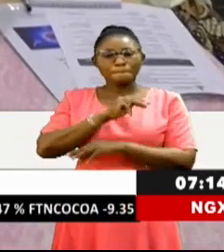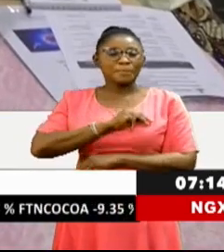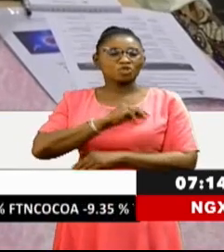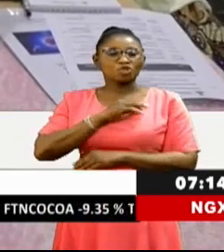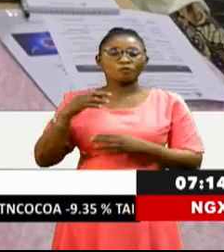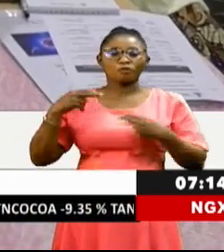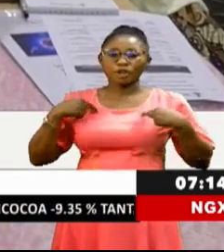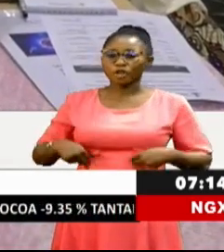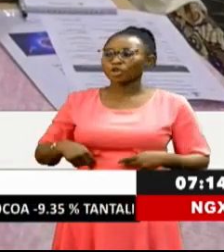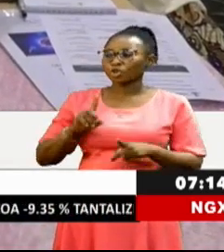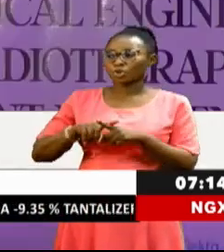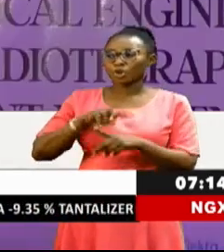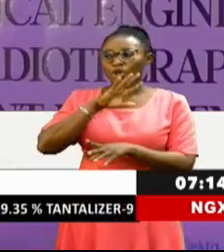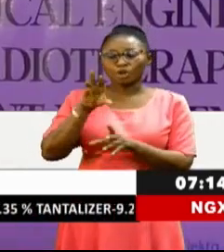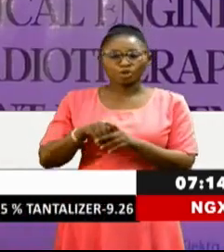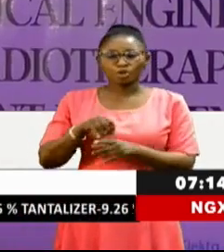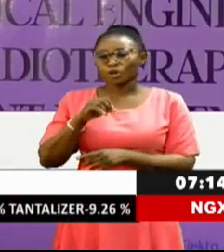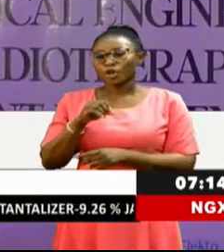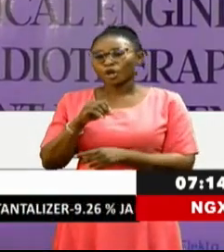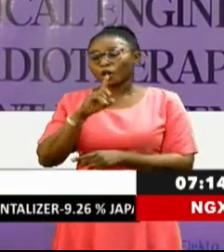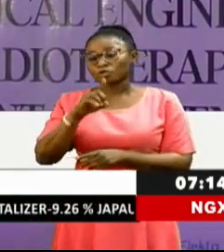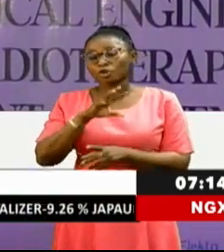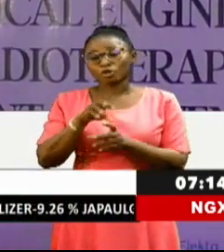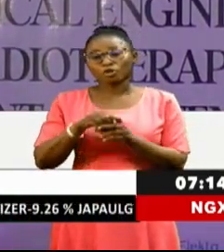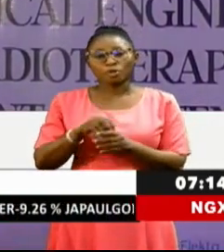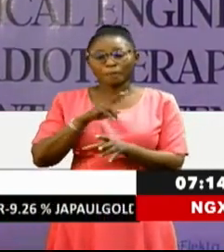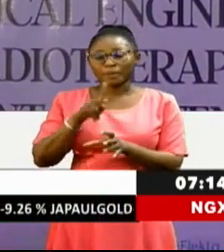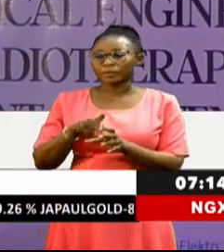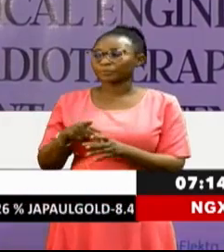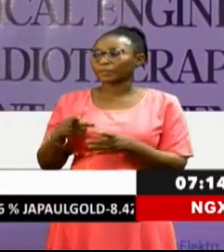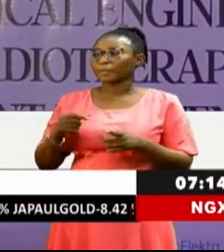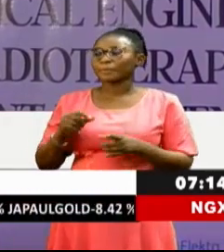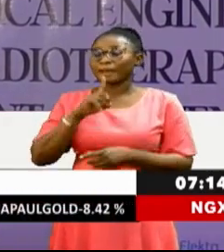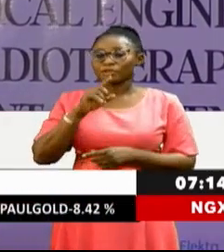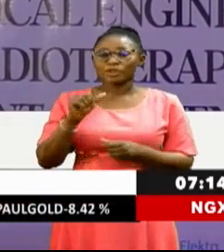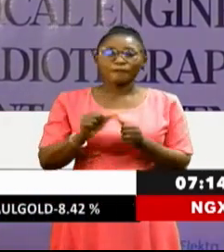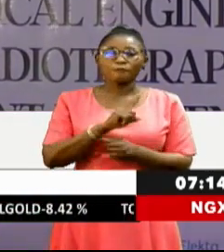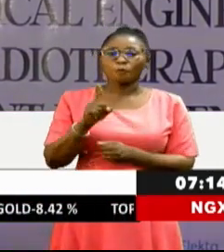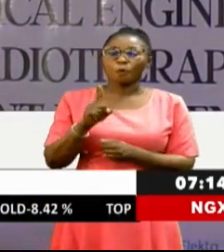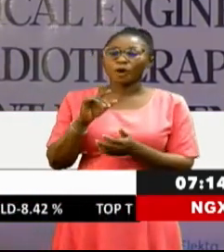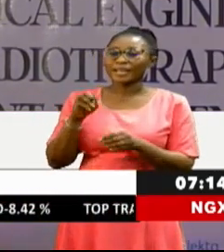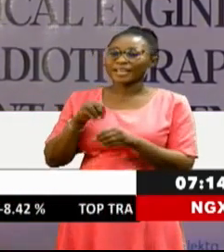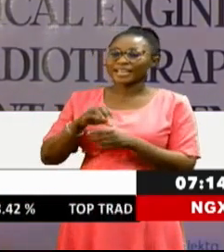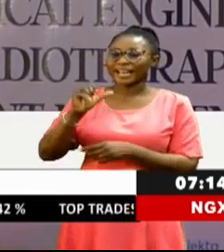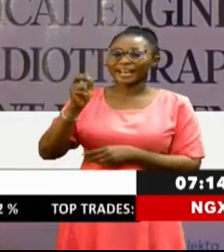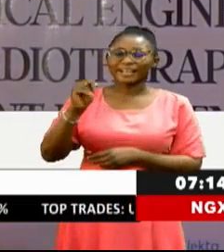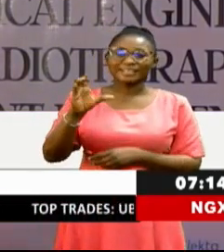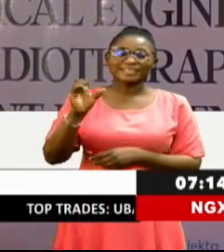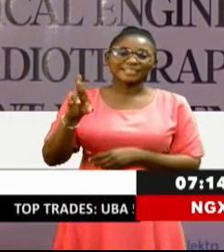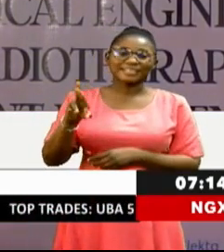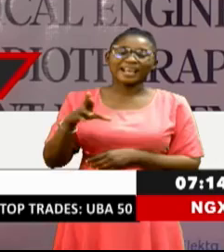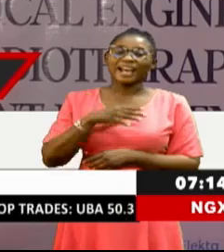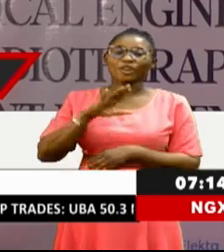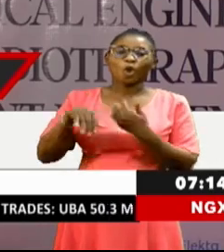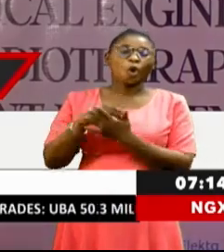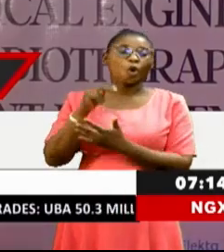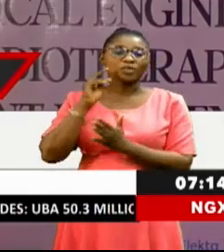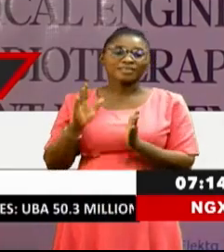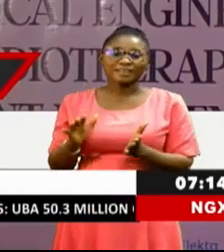inclusive participation. Let me assure all stakeholders in the cancer space, and indeed all Nigerians,